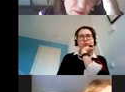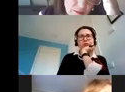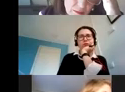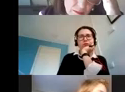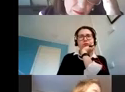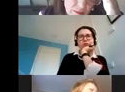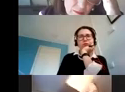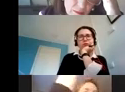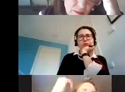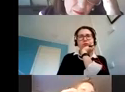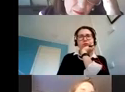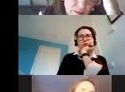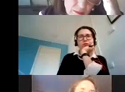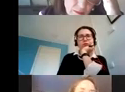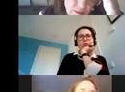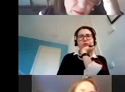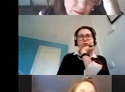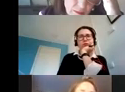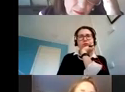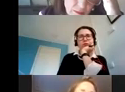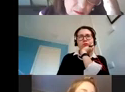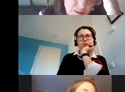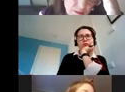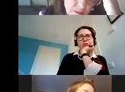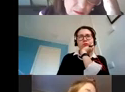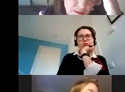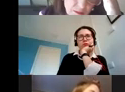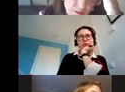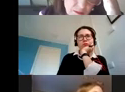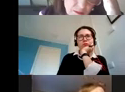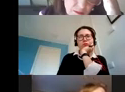impact assessment on the Advocates for a Community Alternative website.